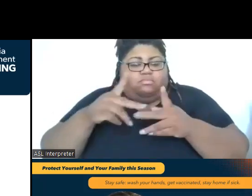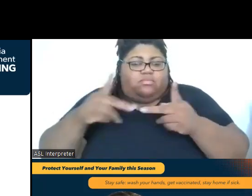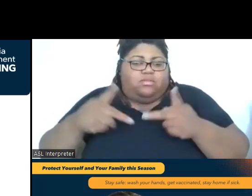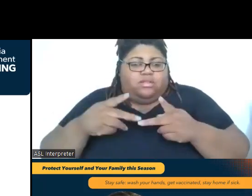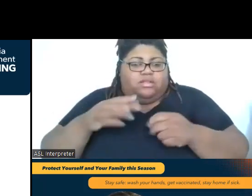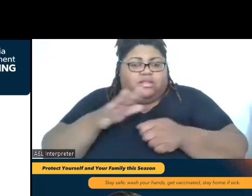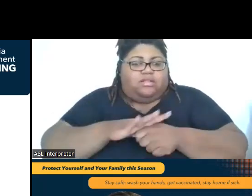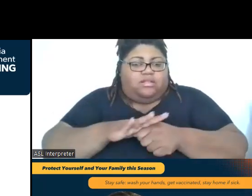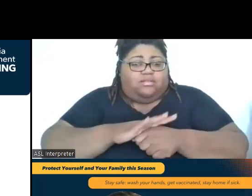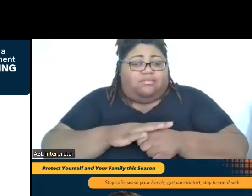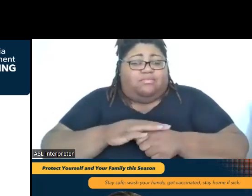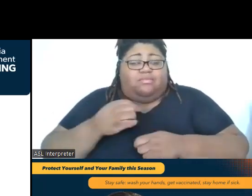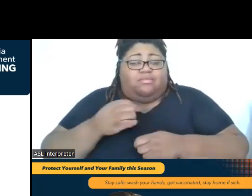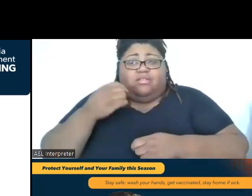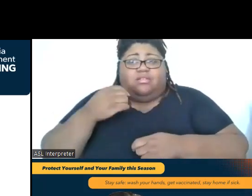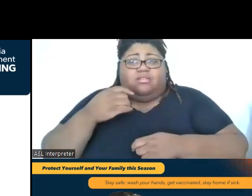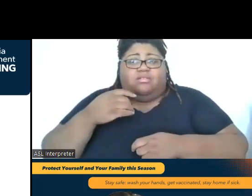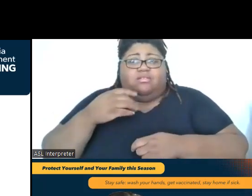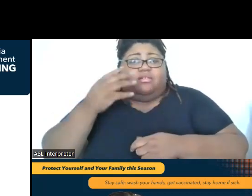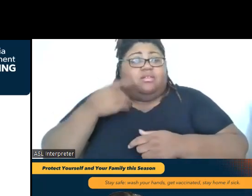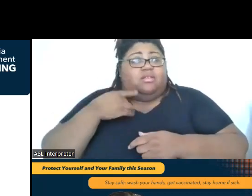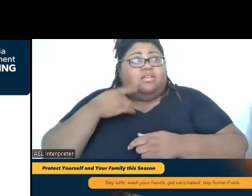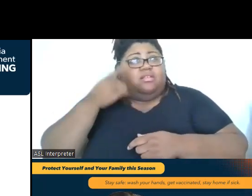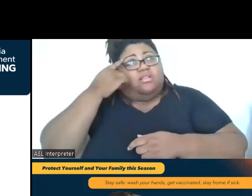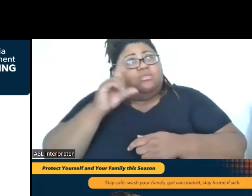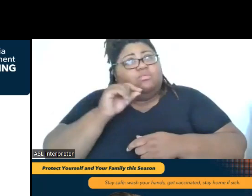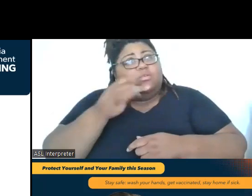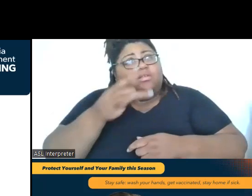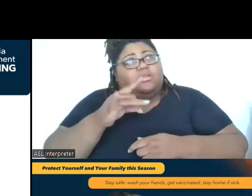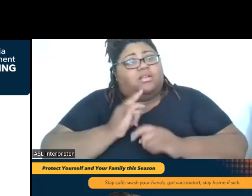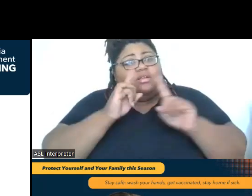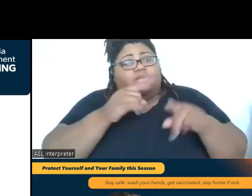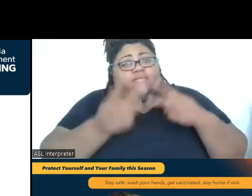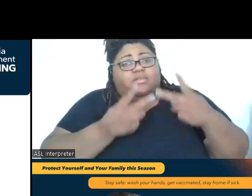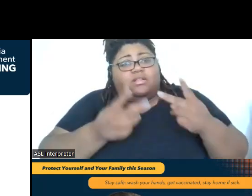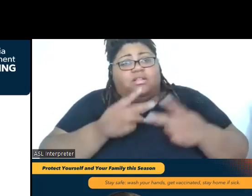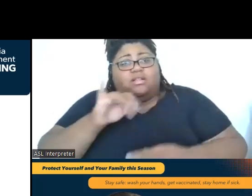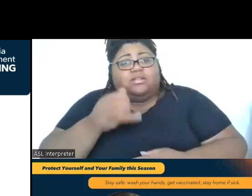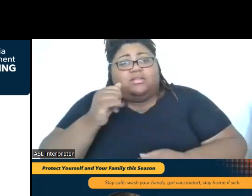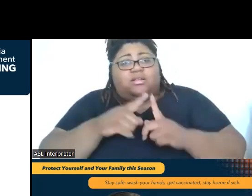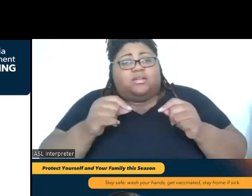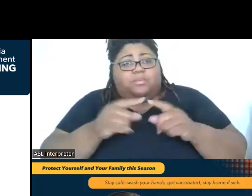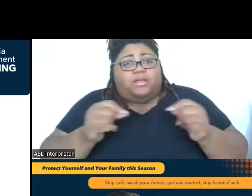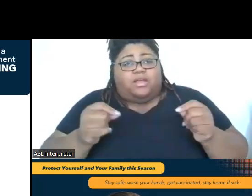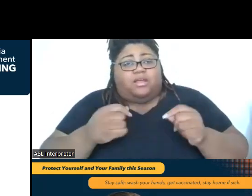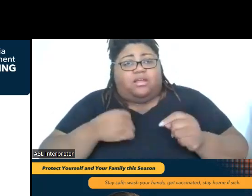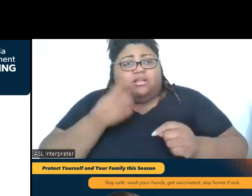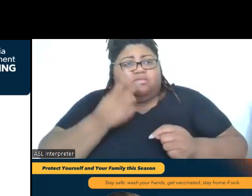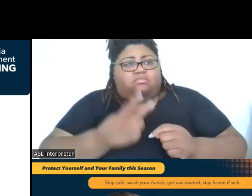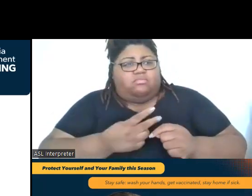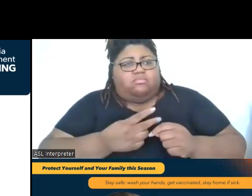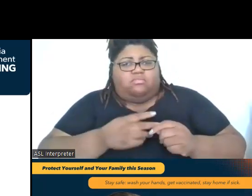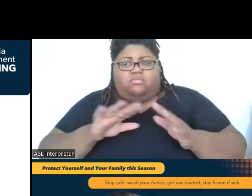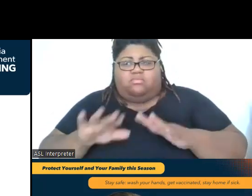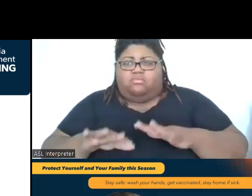I had the privilege to visit Japan back in 2018, and I was surprised by how common masking on an everyday basis was. It was the first